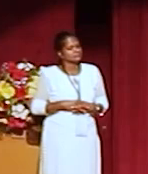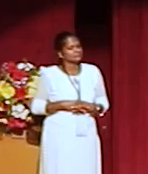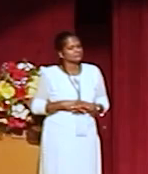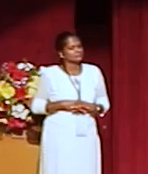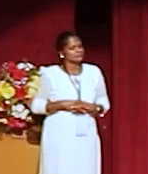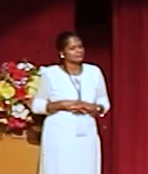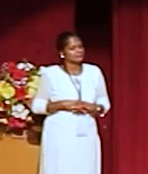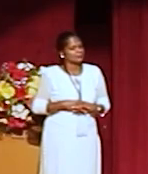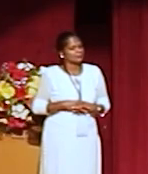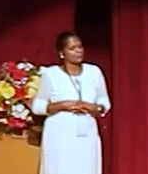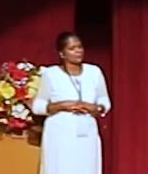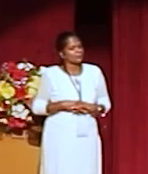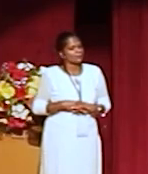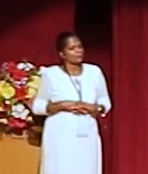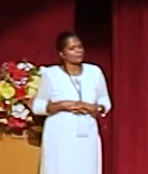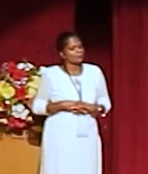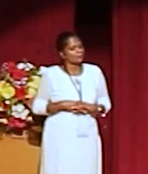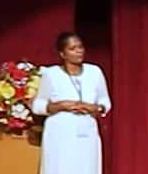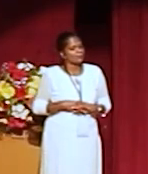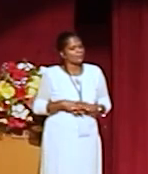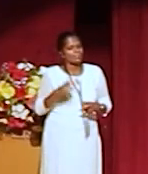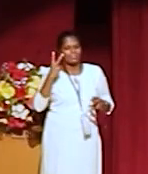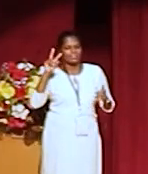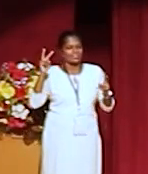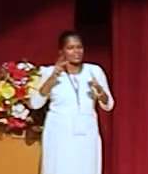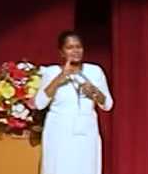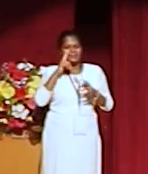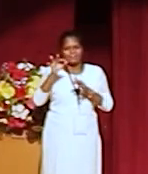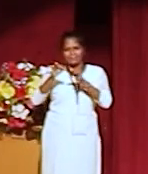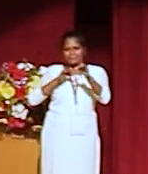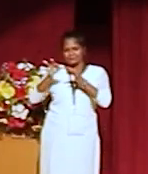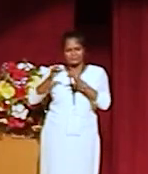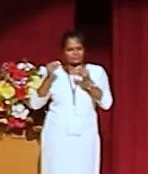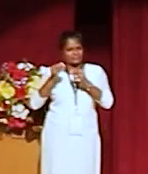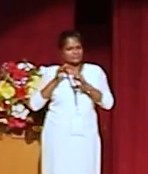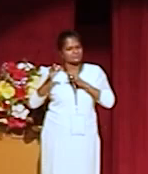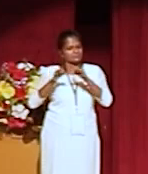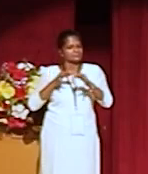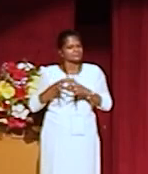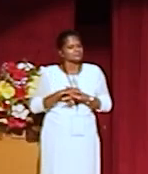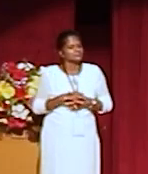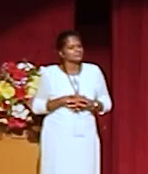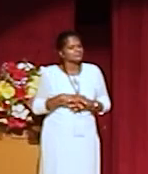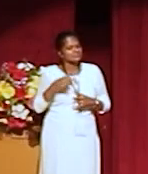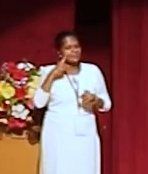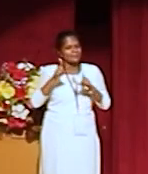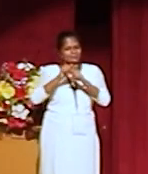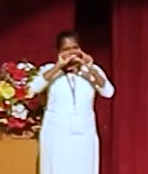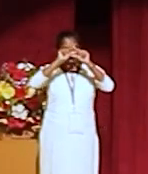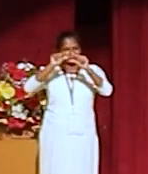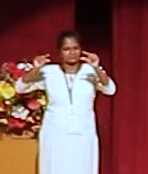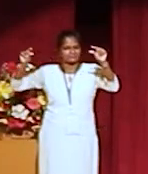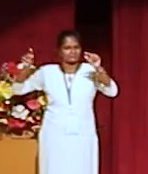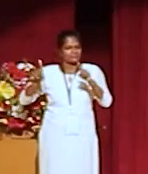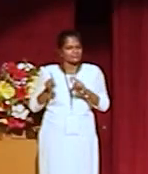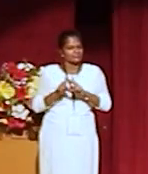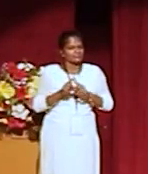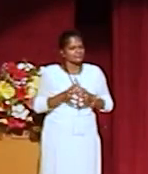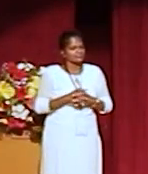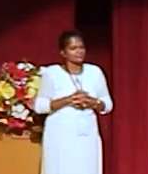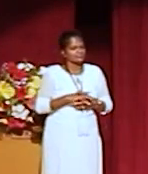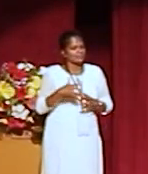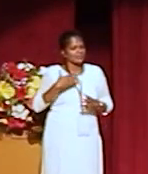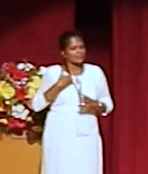Document page. Oh, let me write a sample F. sentence. I